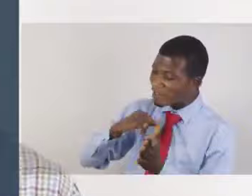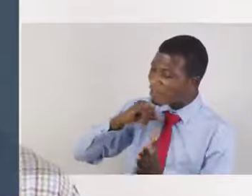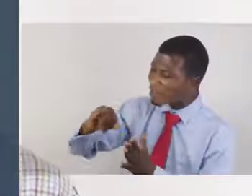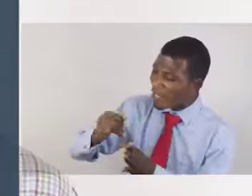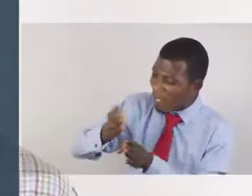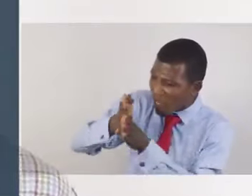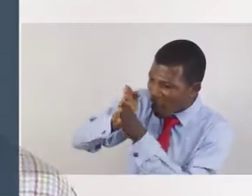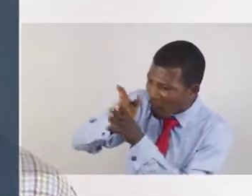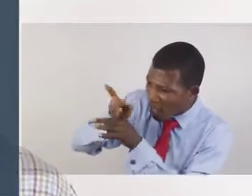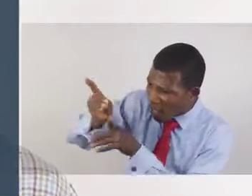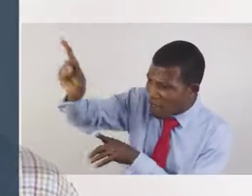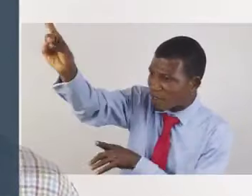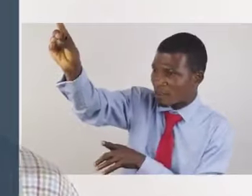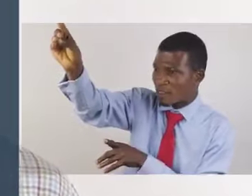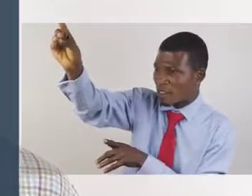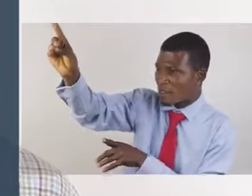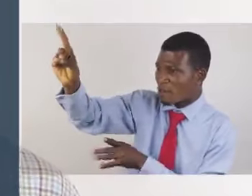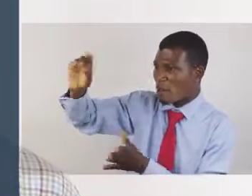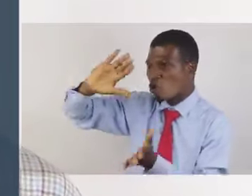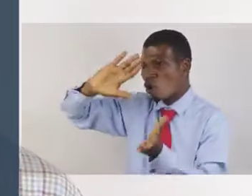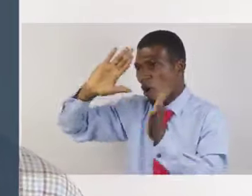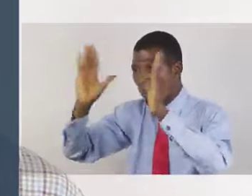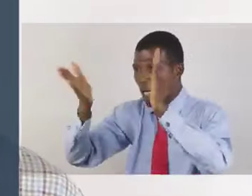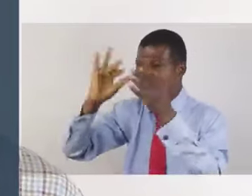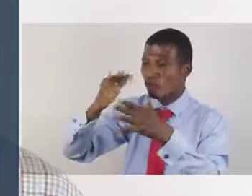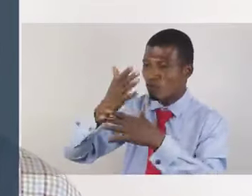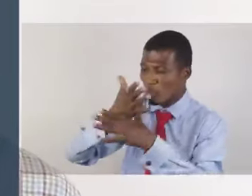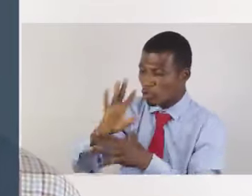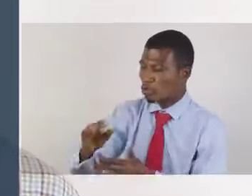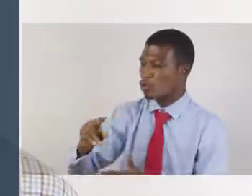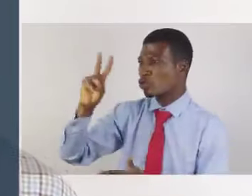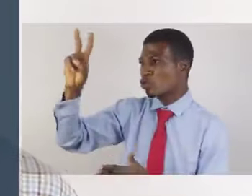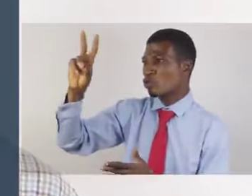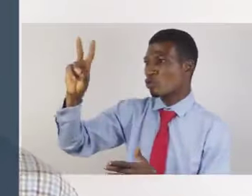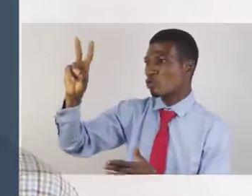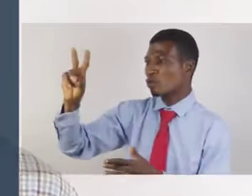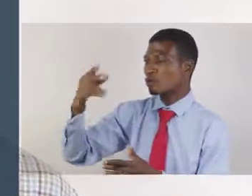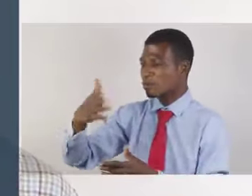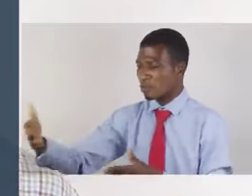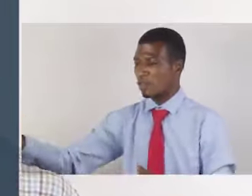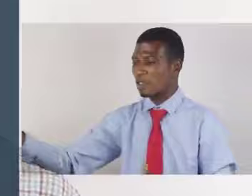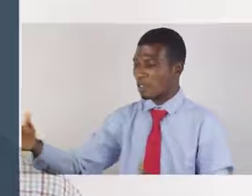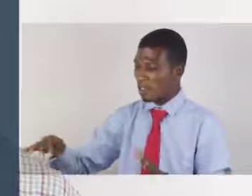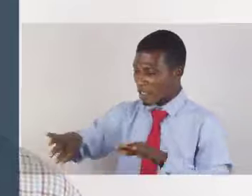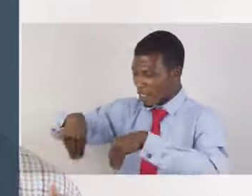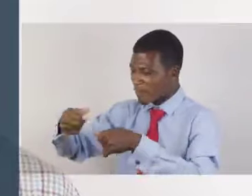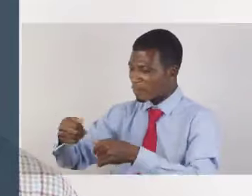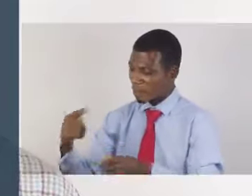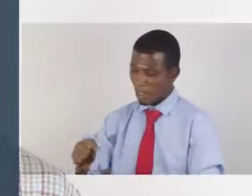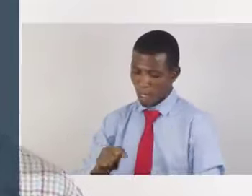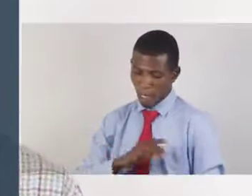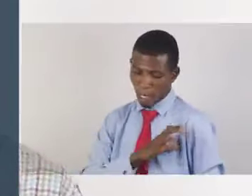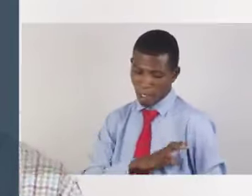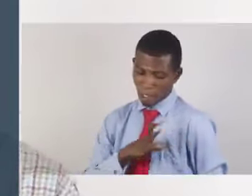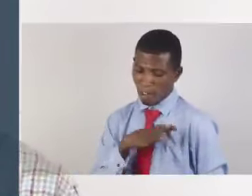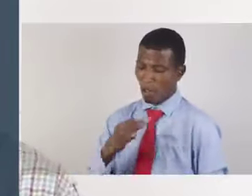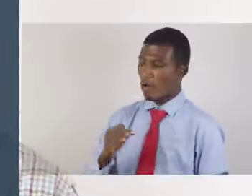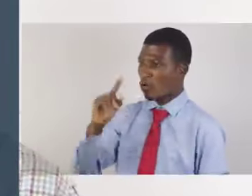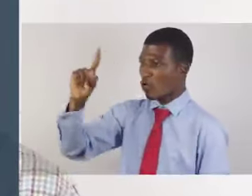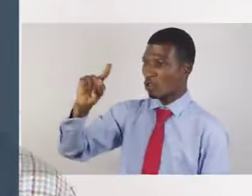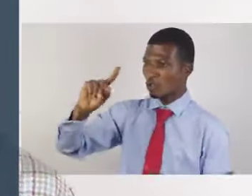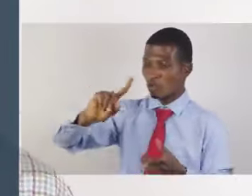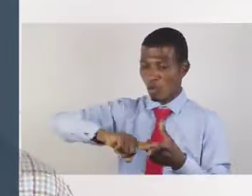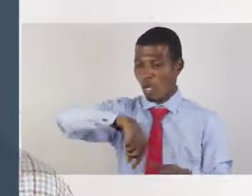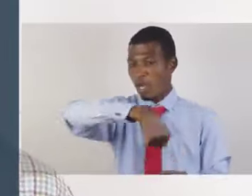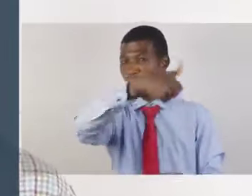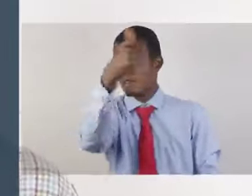it is a direct comparison between two things, giving the attribute of one